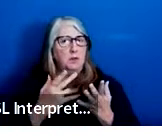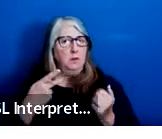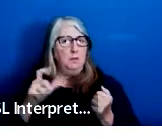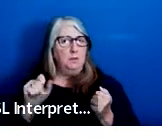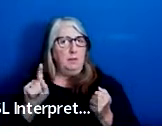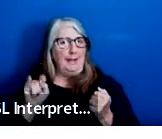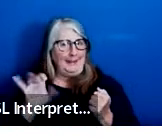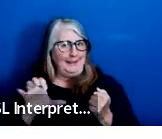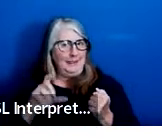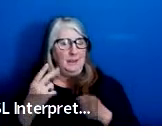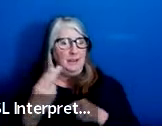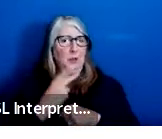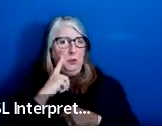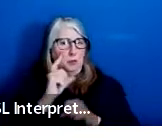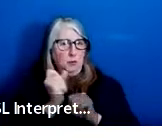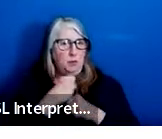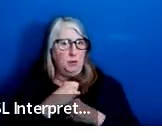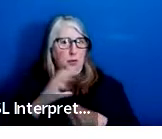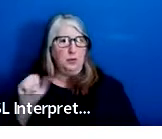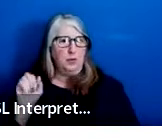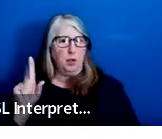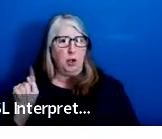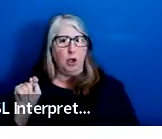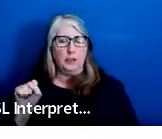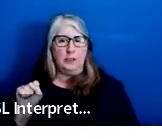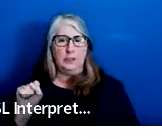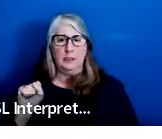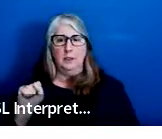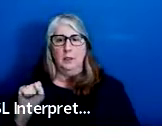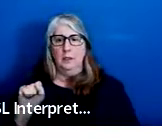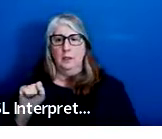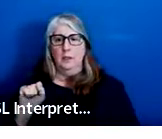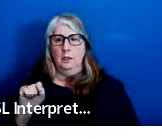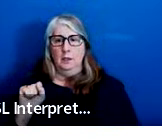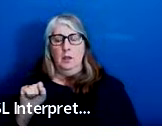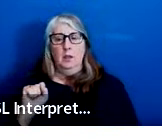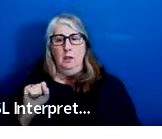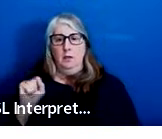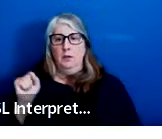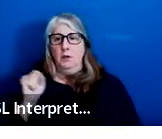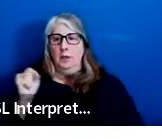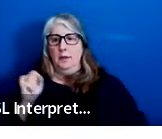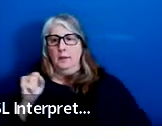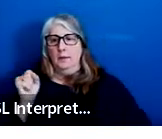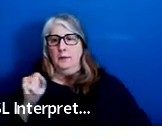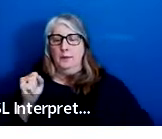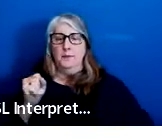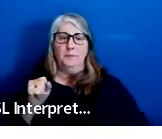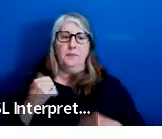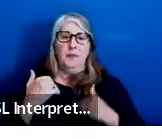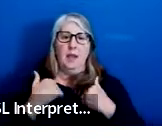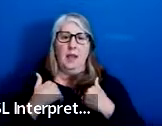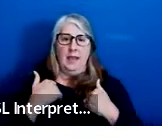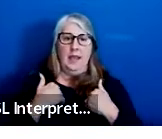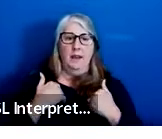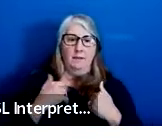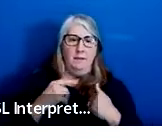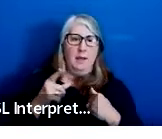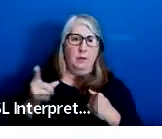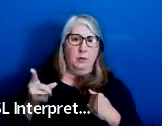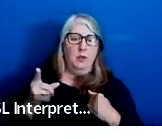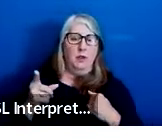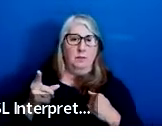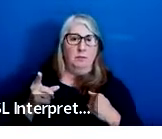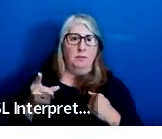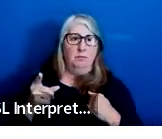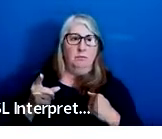they use to produce these carts. Because yes, I have one outside that has all those lovely little